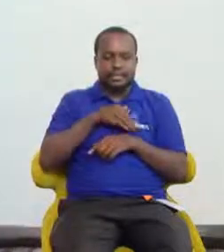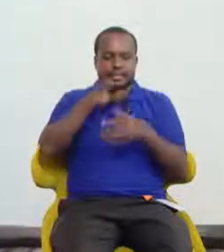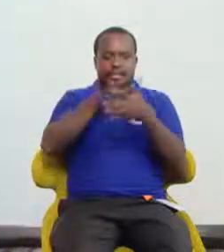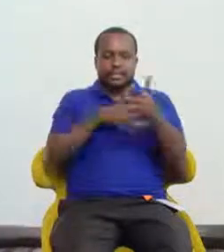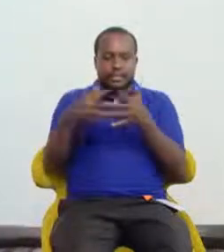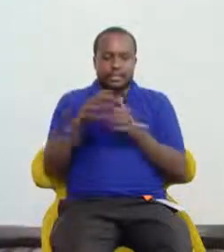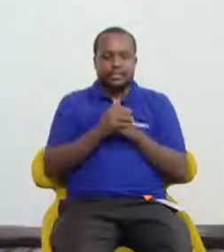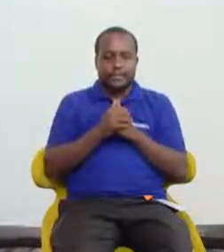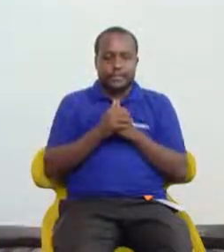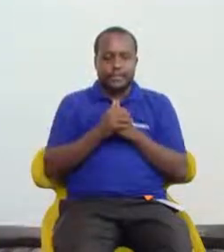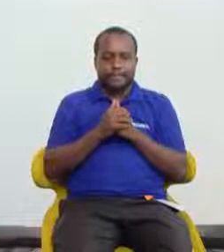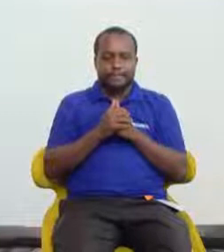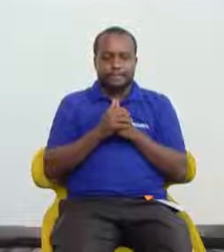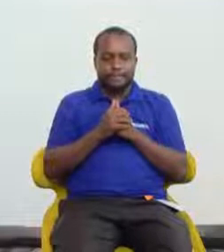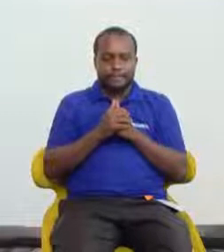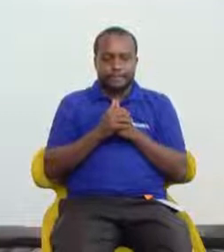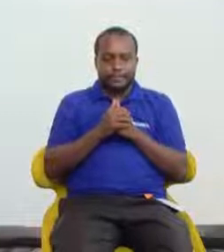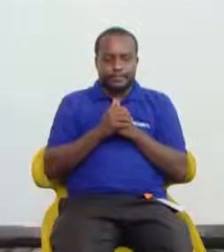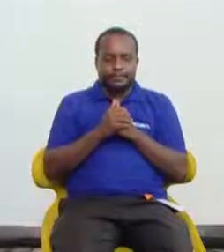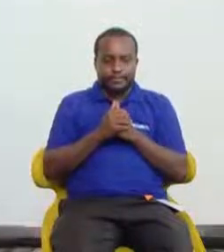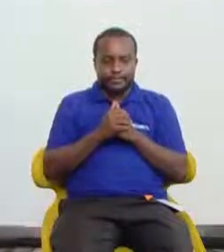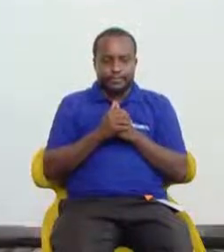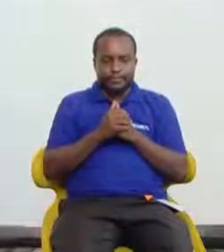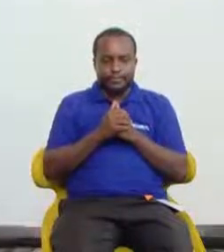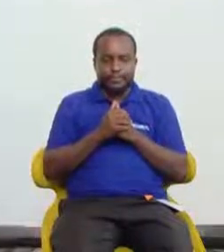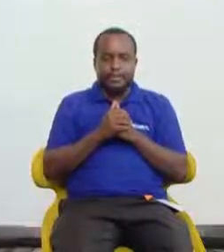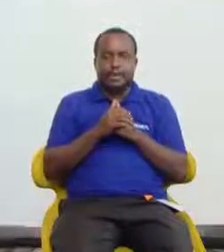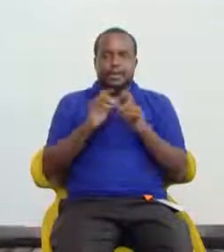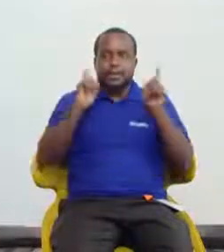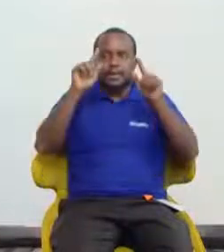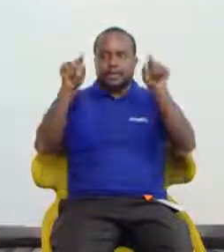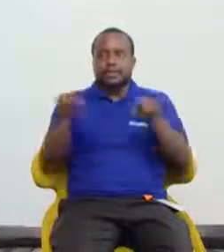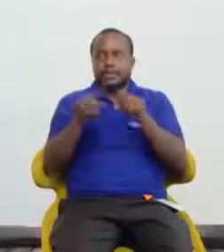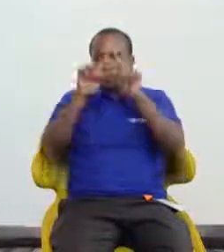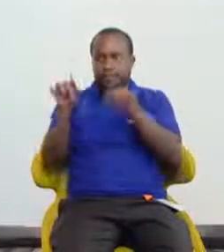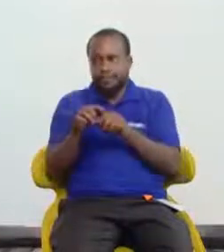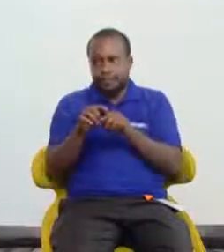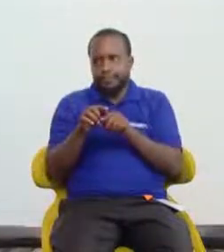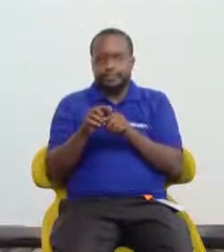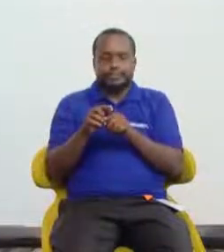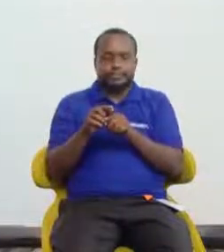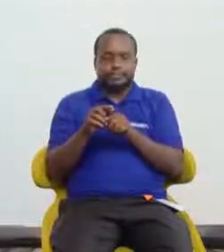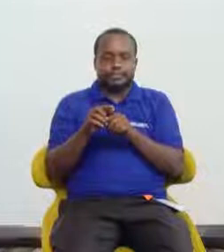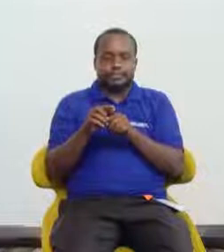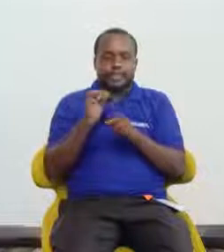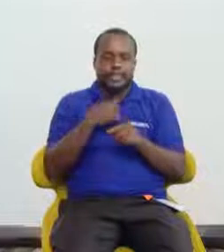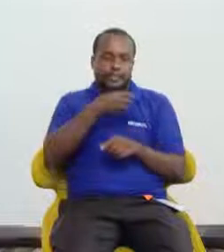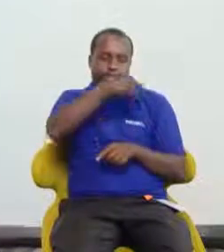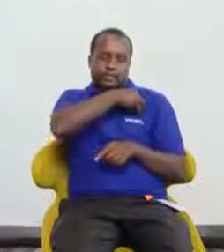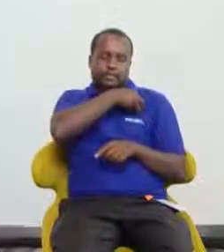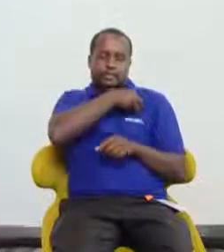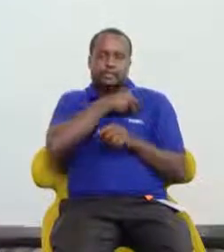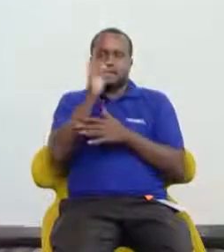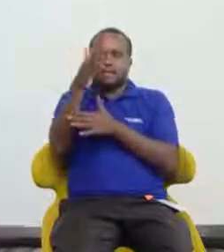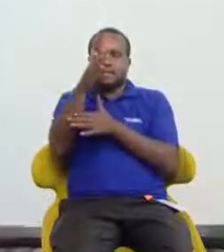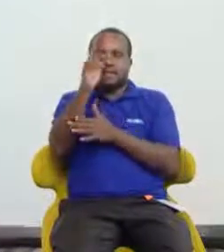I think, checked. It is checked, but big lines. Then I have some tag for Kenya